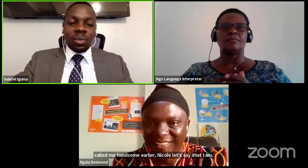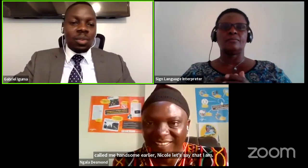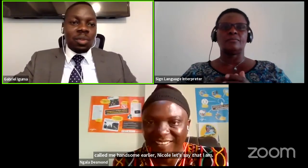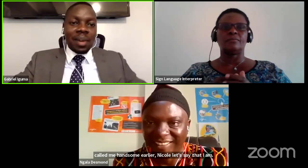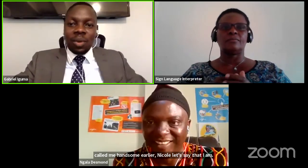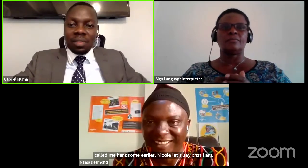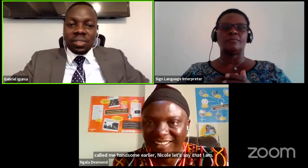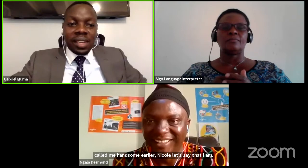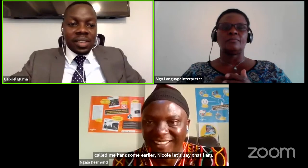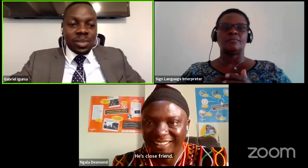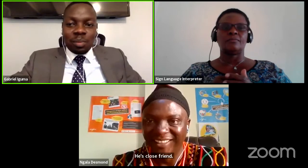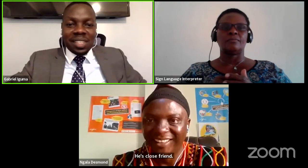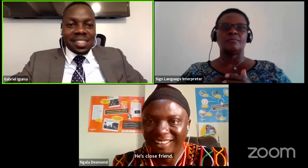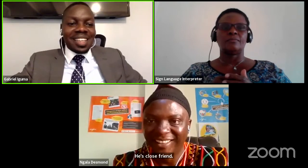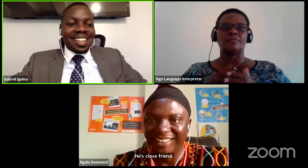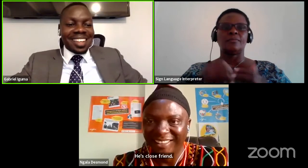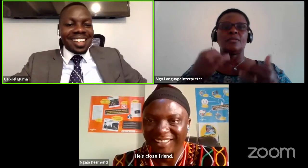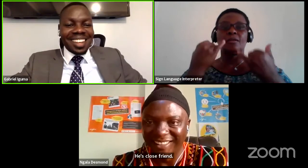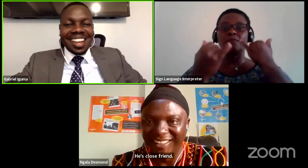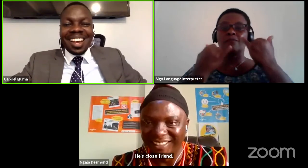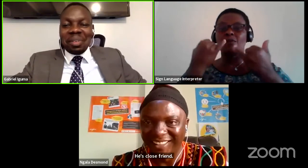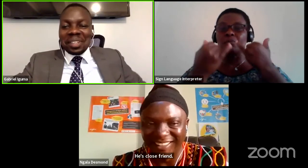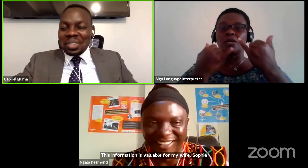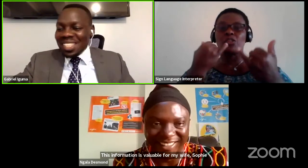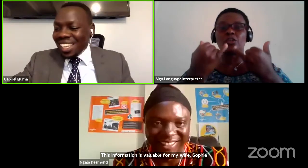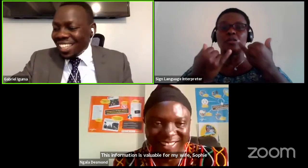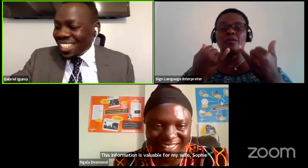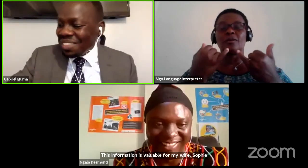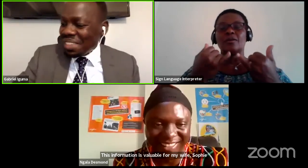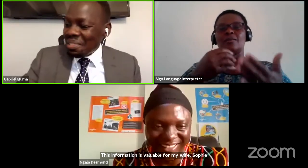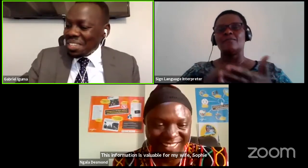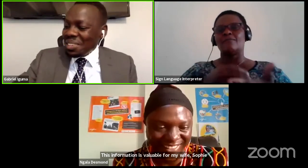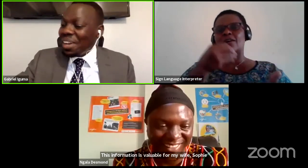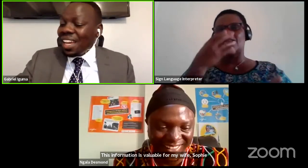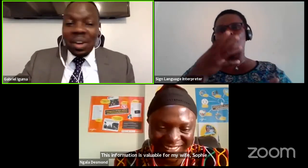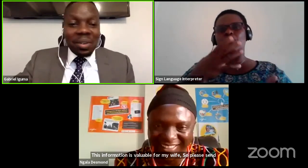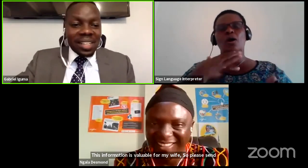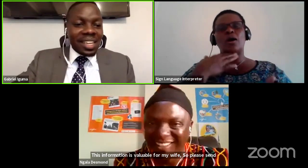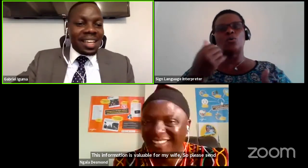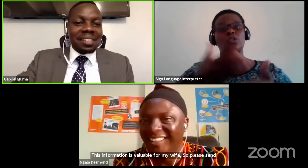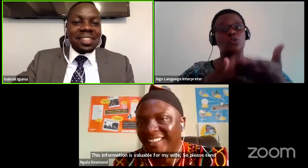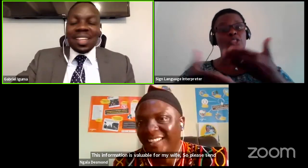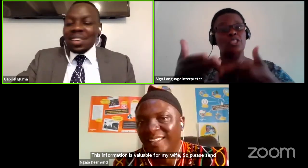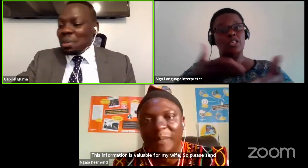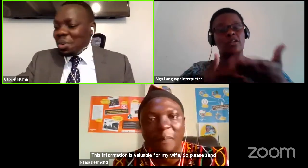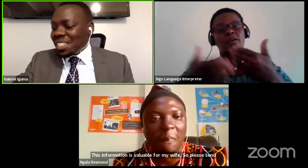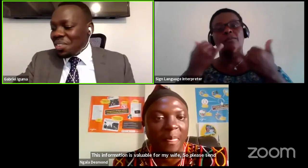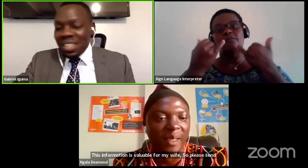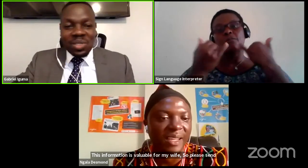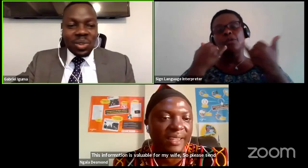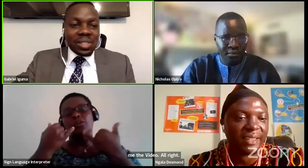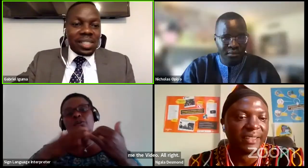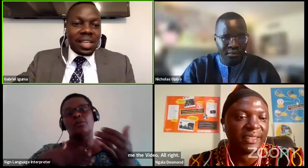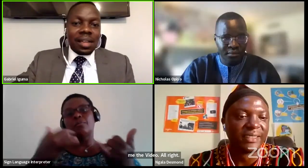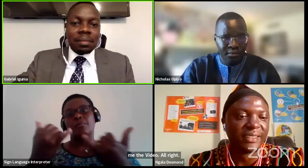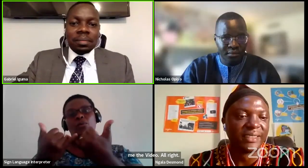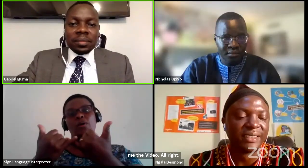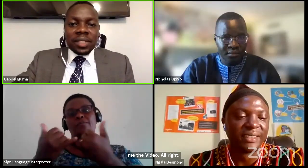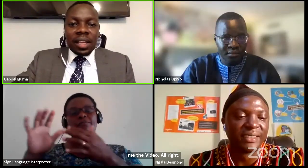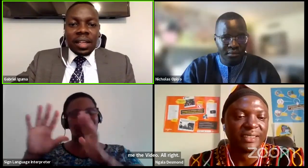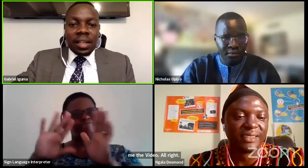is valuable for my wife. So please, will you just send me the video? All right, on a more serious note,